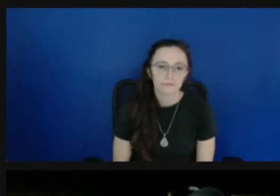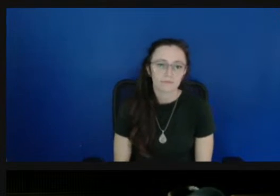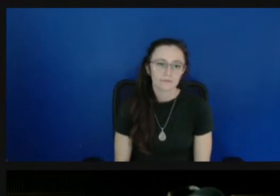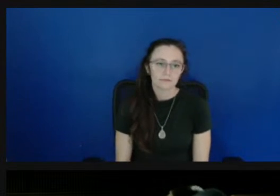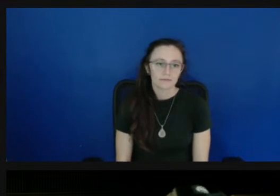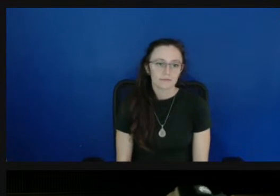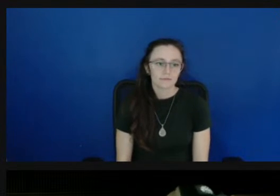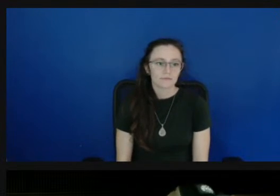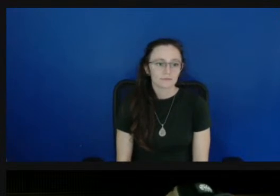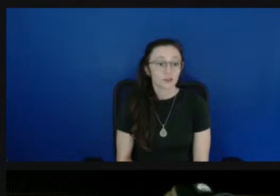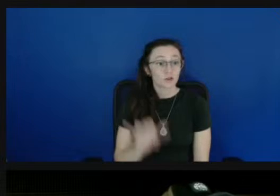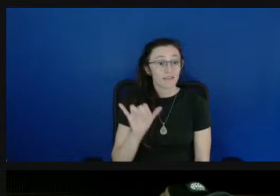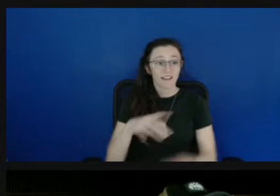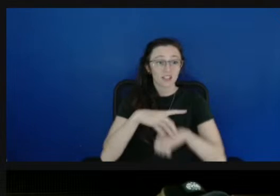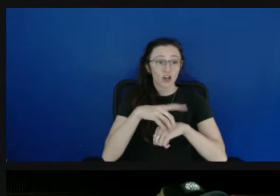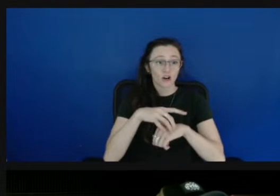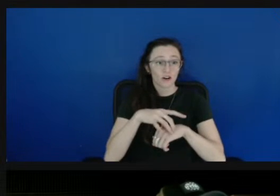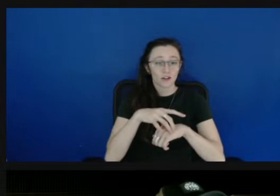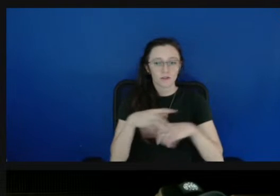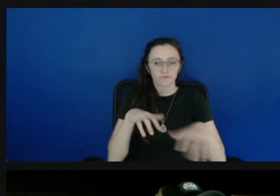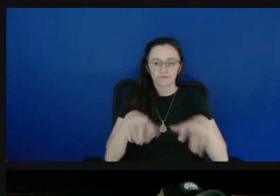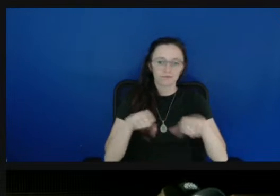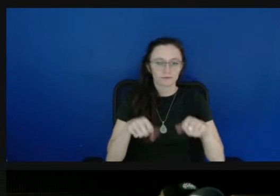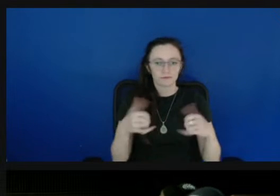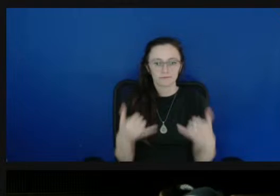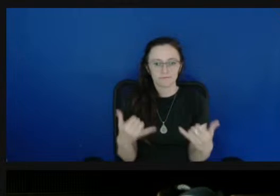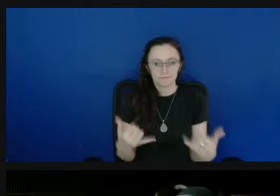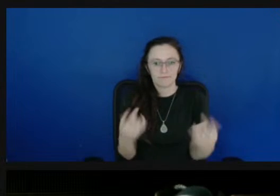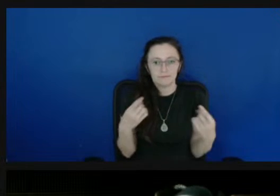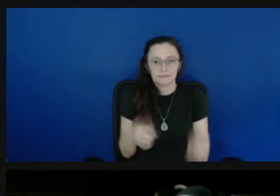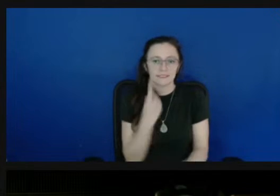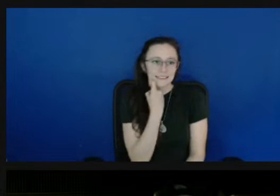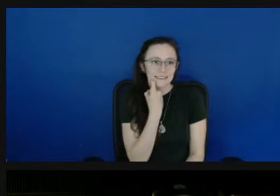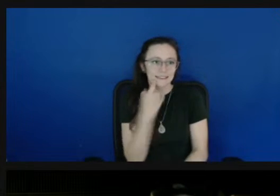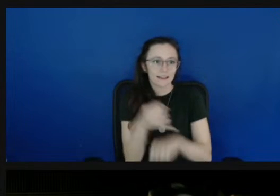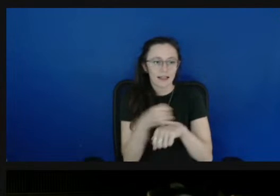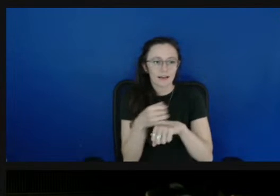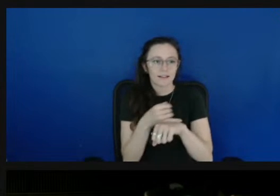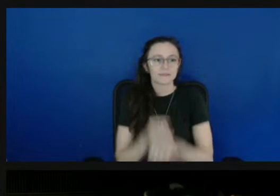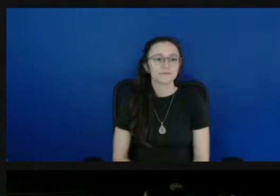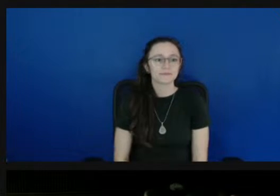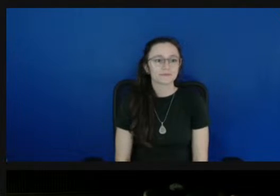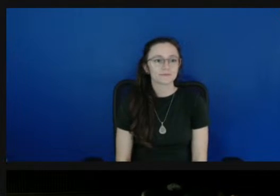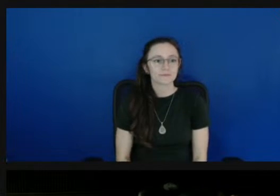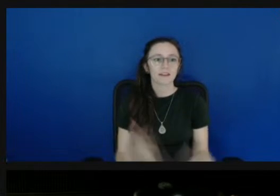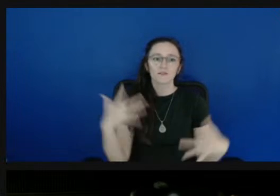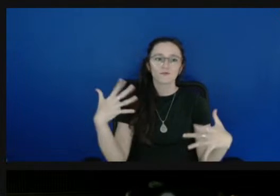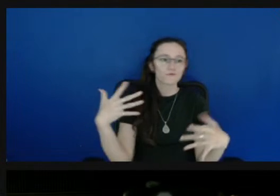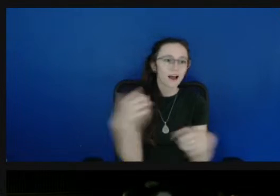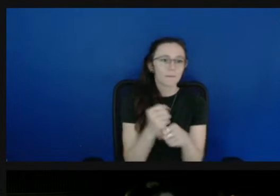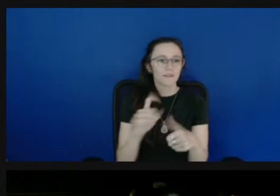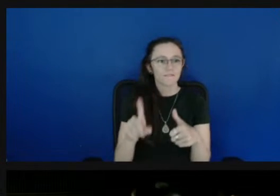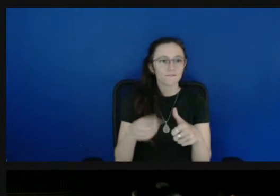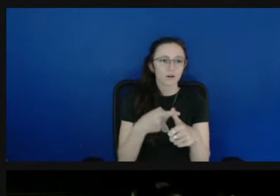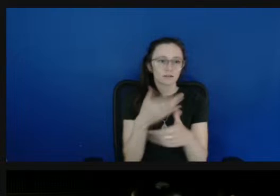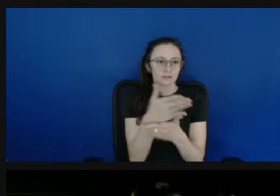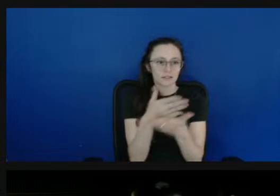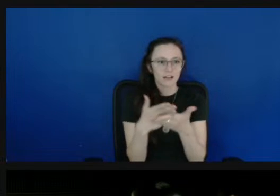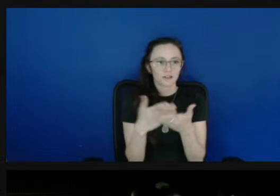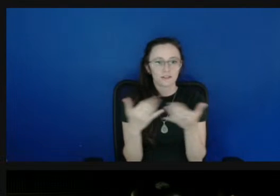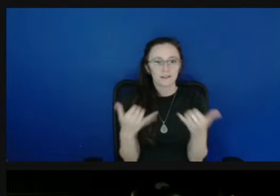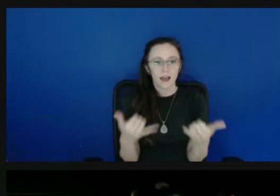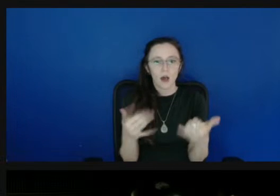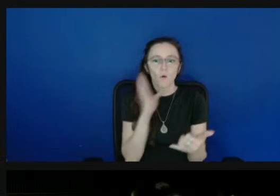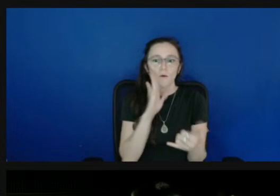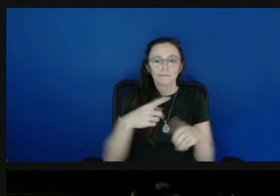So that's the earthquakes here on the island. And to wrap up our first section here, we'll touch